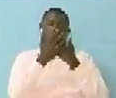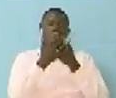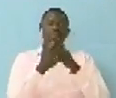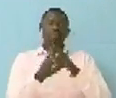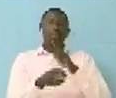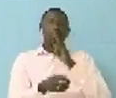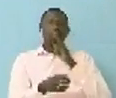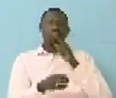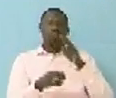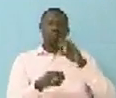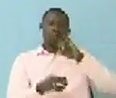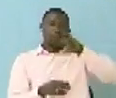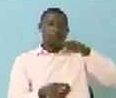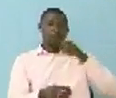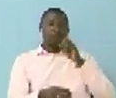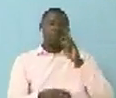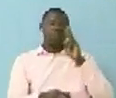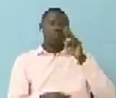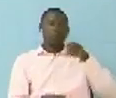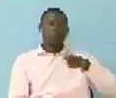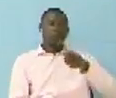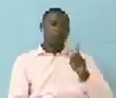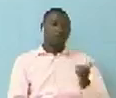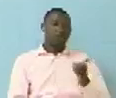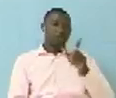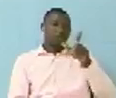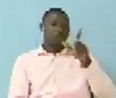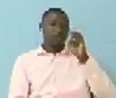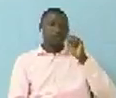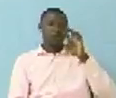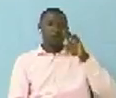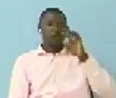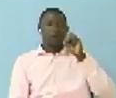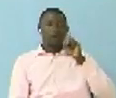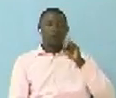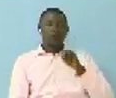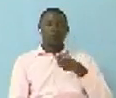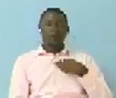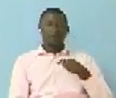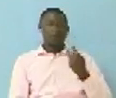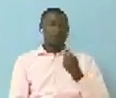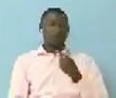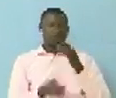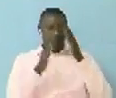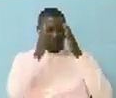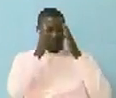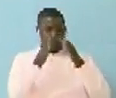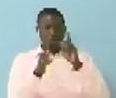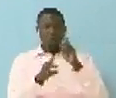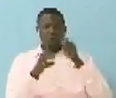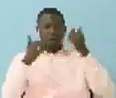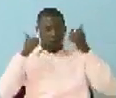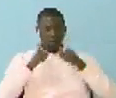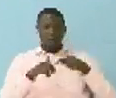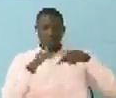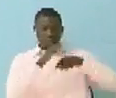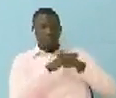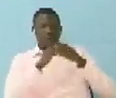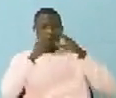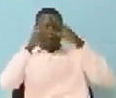We are expanding now. Let's focus on what happened in that room.